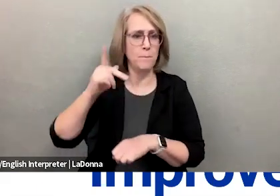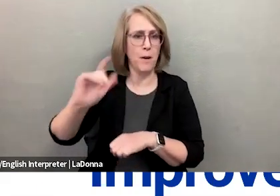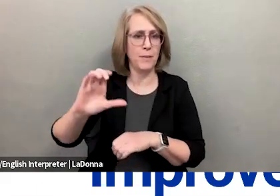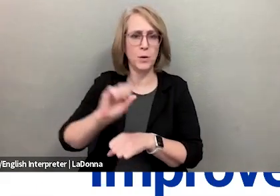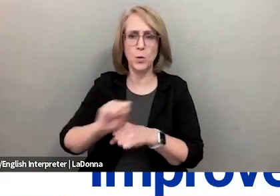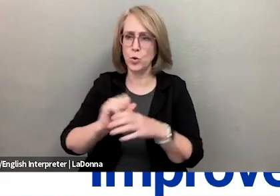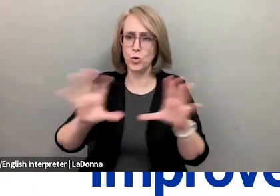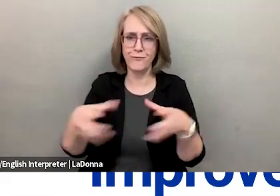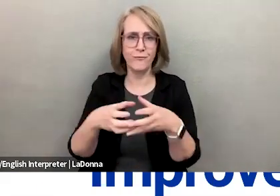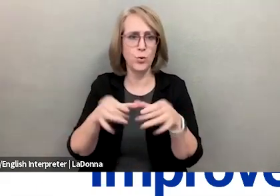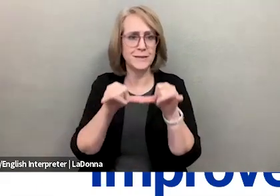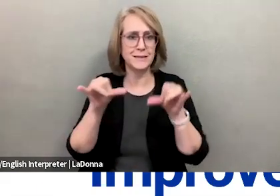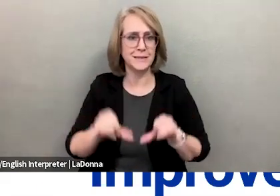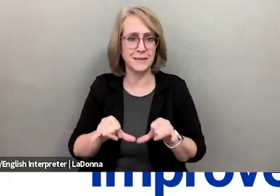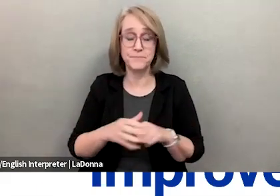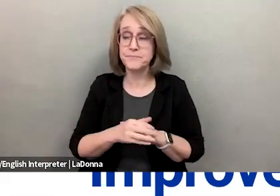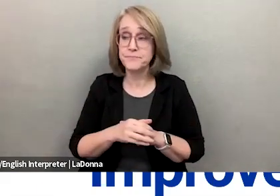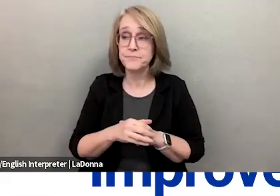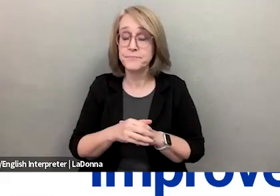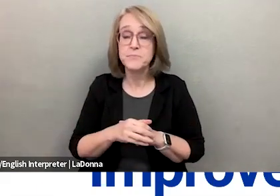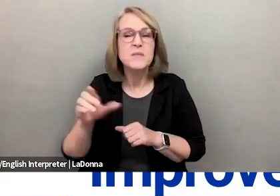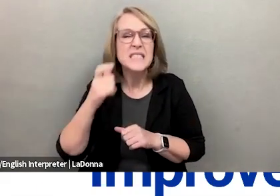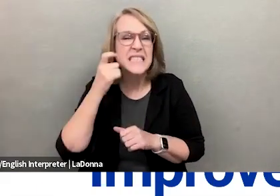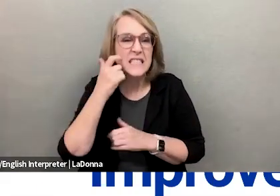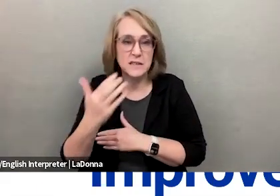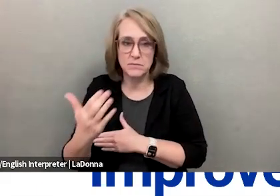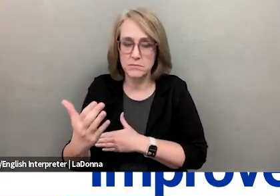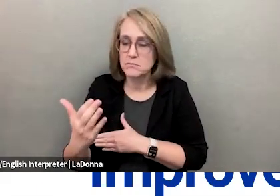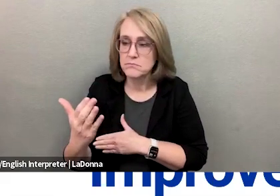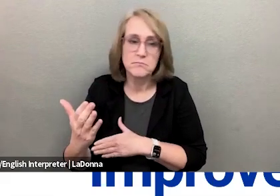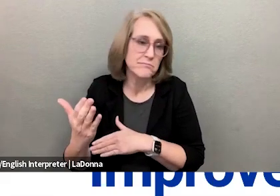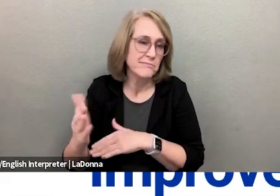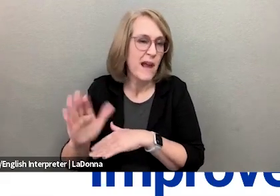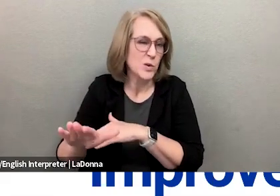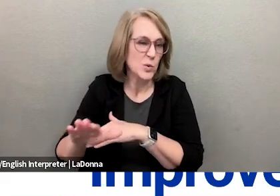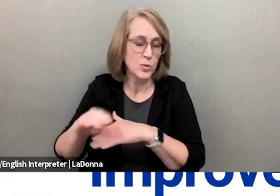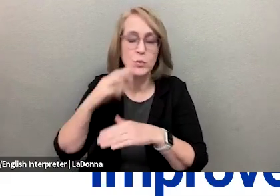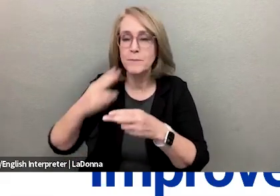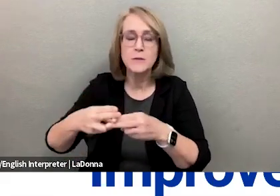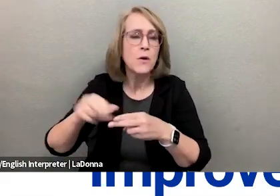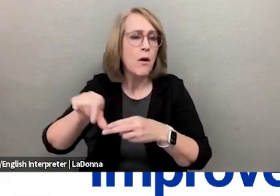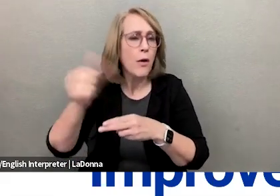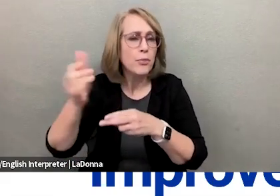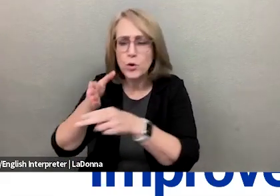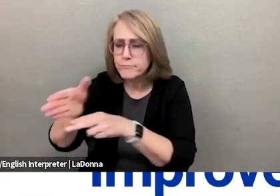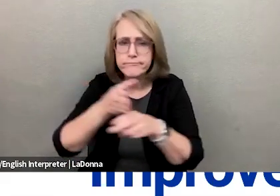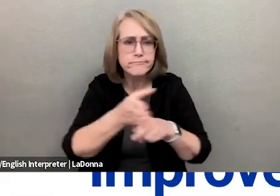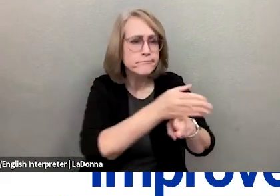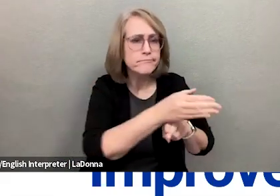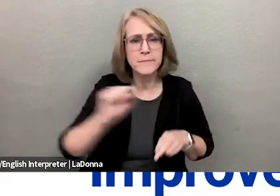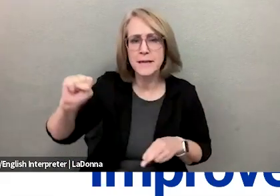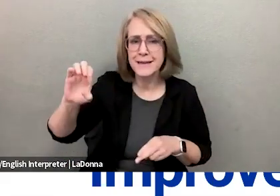meeting today about thinking of other sectors or other parts of this country that can play a role in both supporting